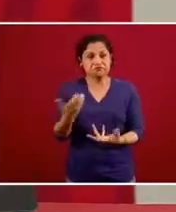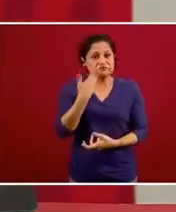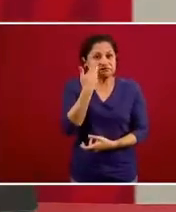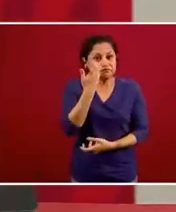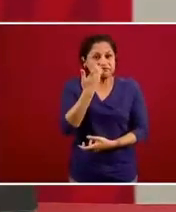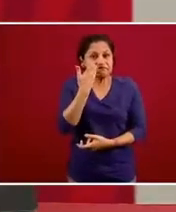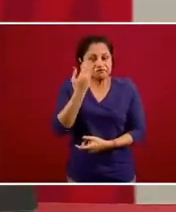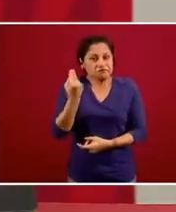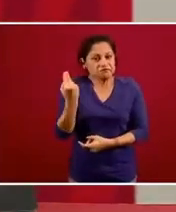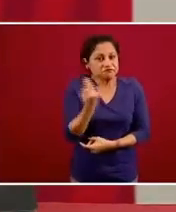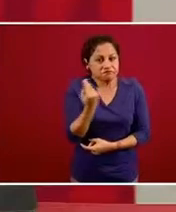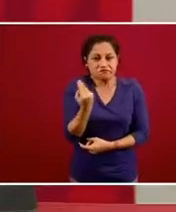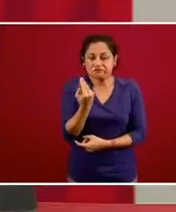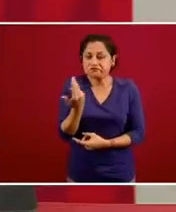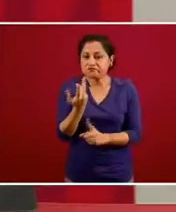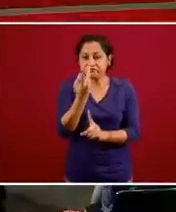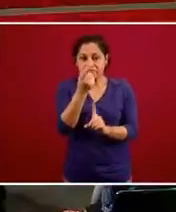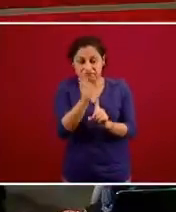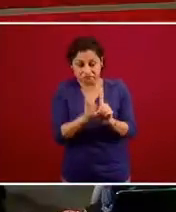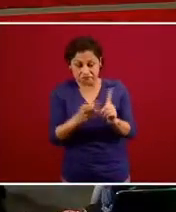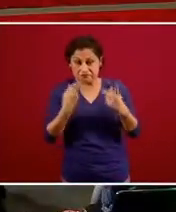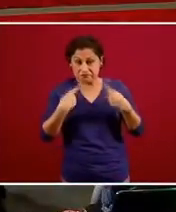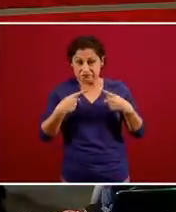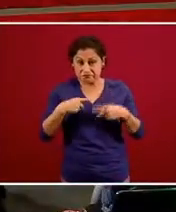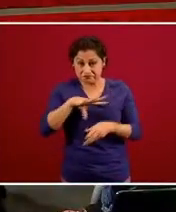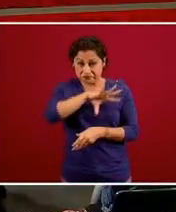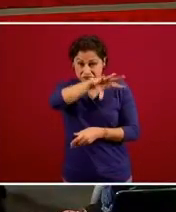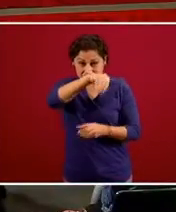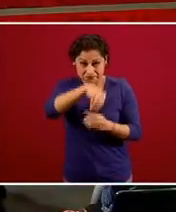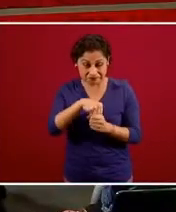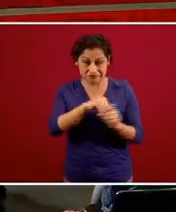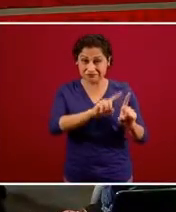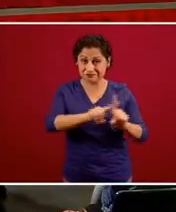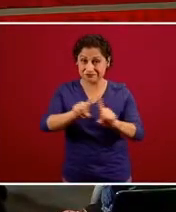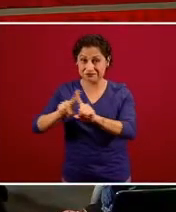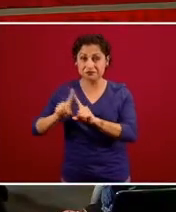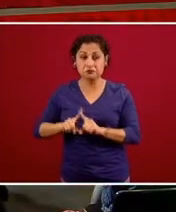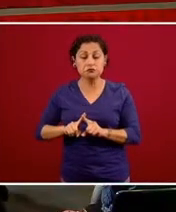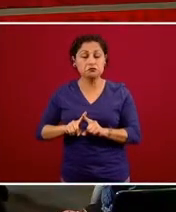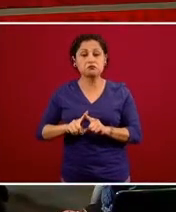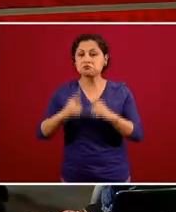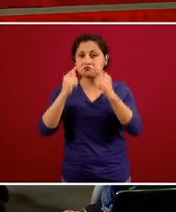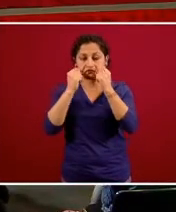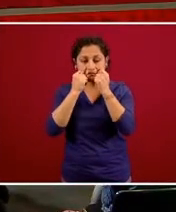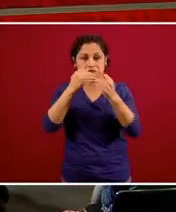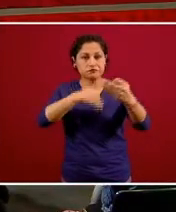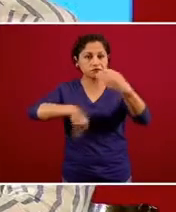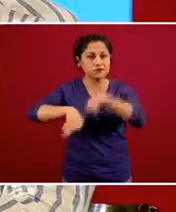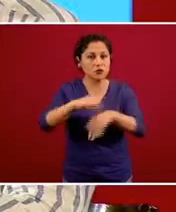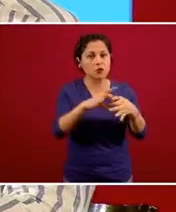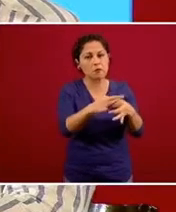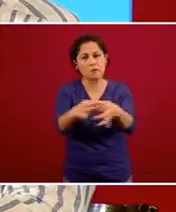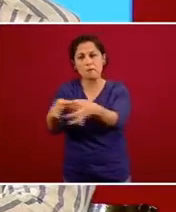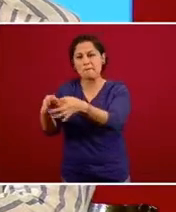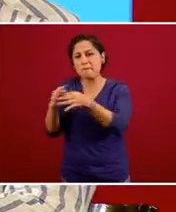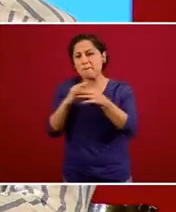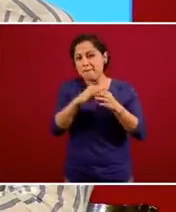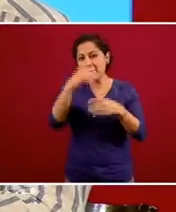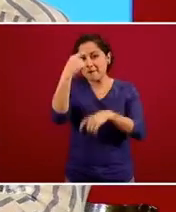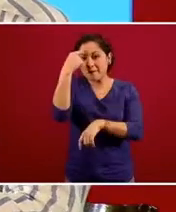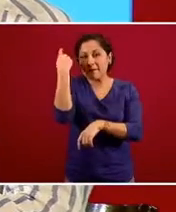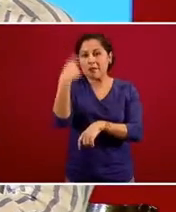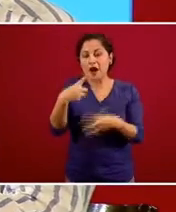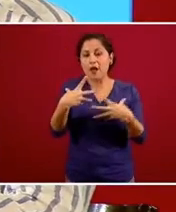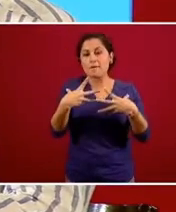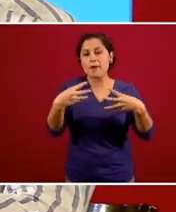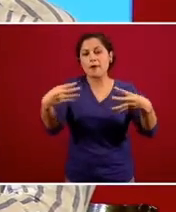have desires, that have necessities, that have illusions, that have fears, and they're all together collaborating to